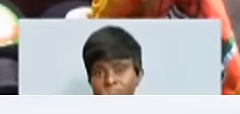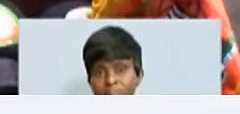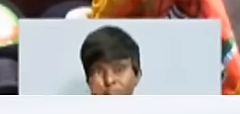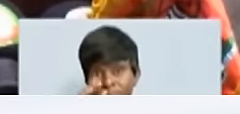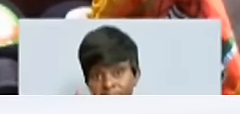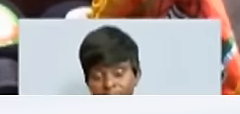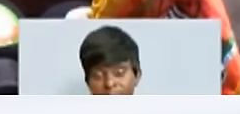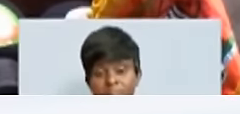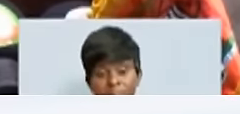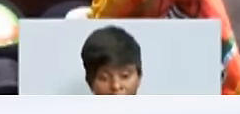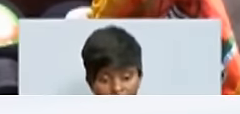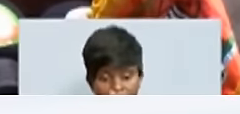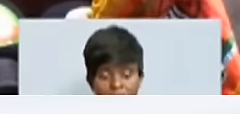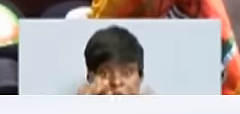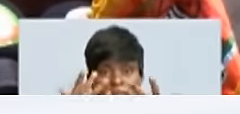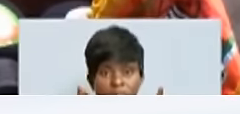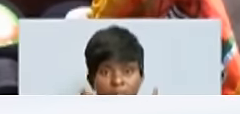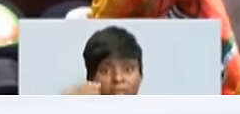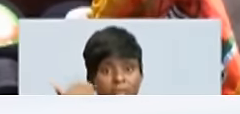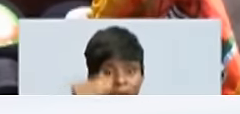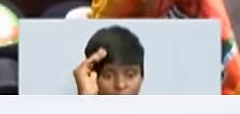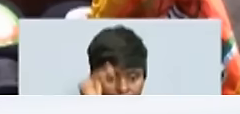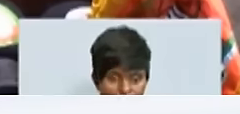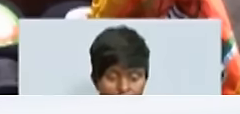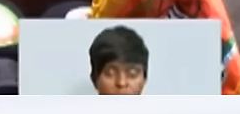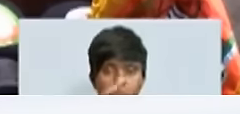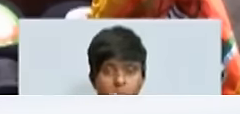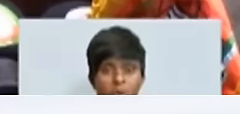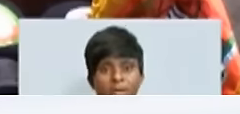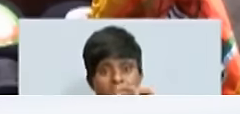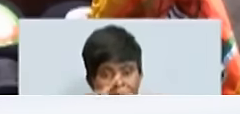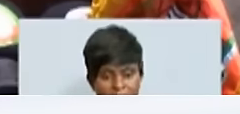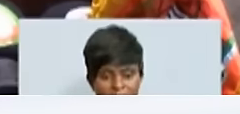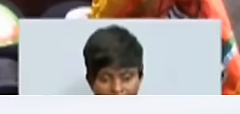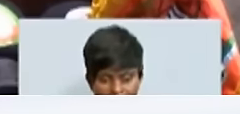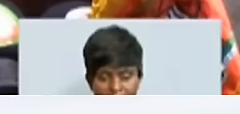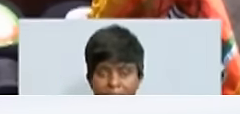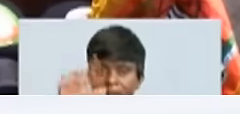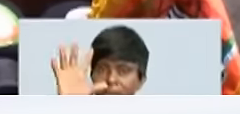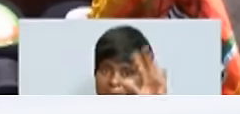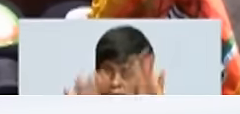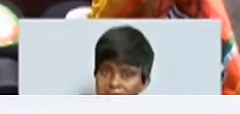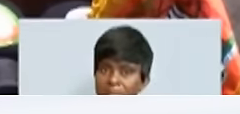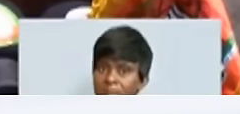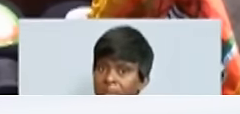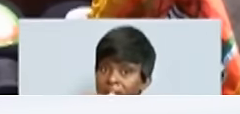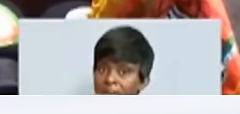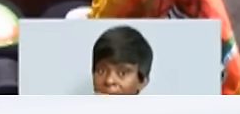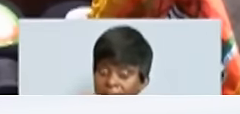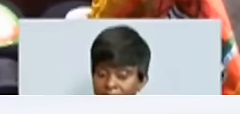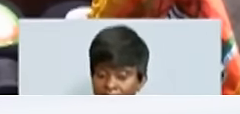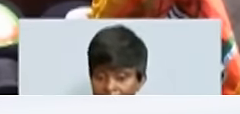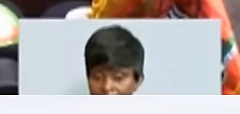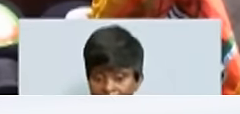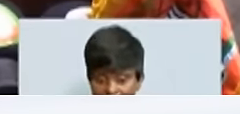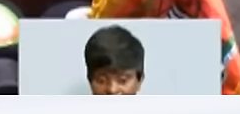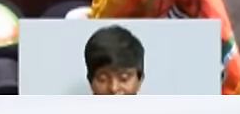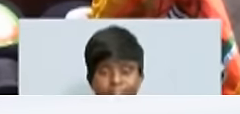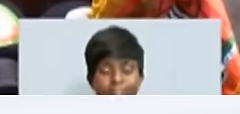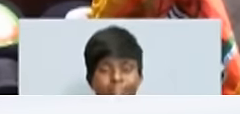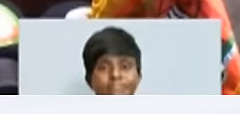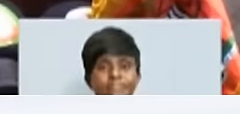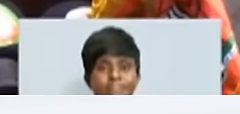Madam Speaker, as already mentioned, to reduce dependence on rain-fed agriculture, we are